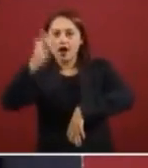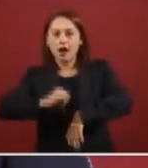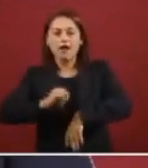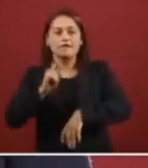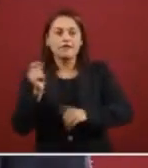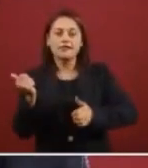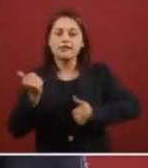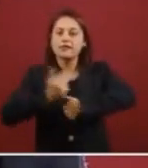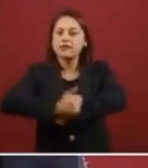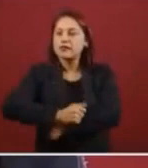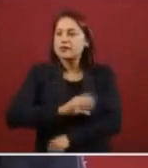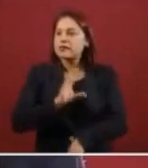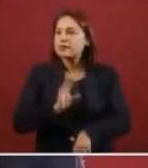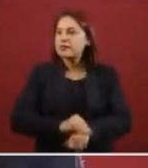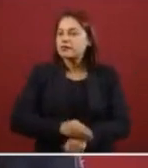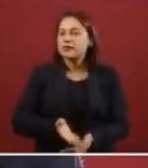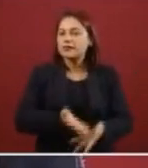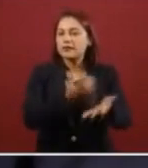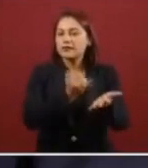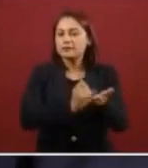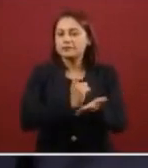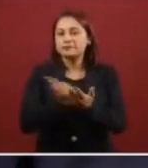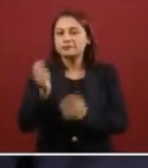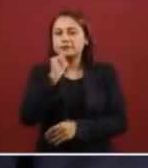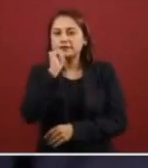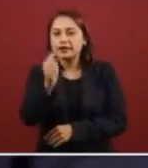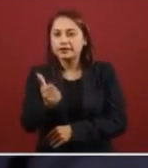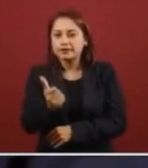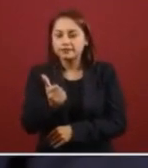sistemas especiales. They created special systems in order to